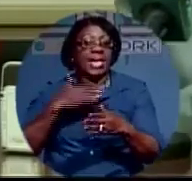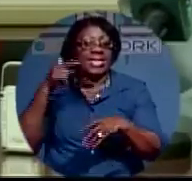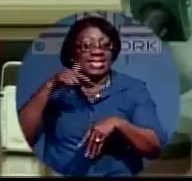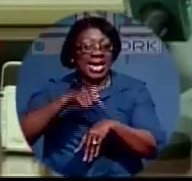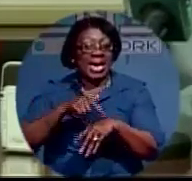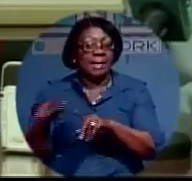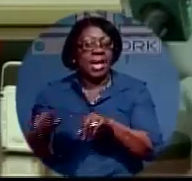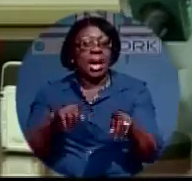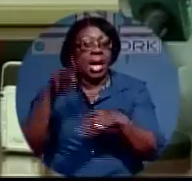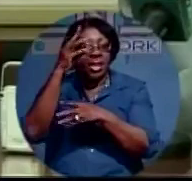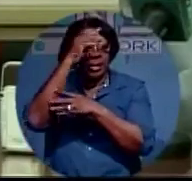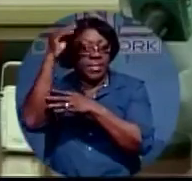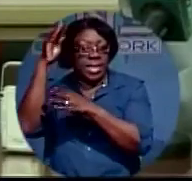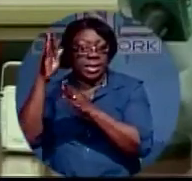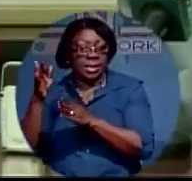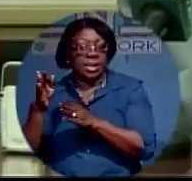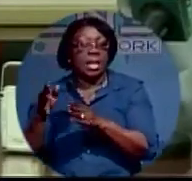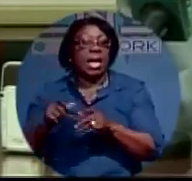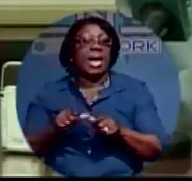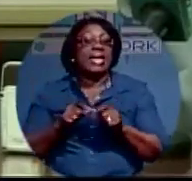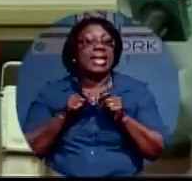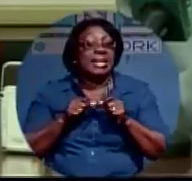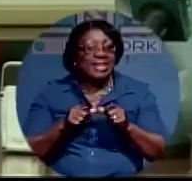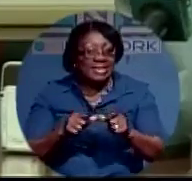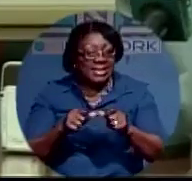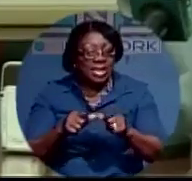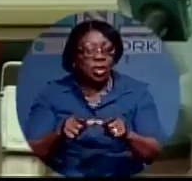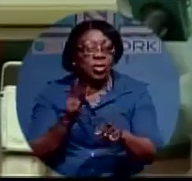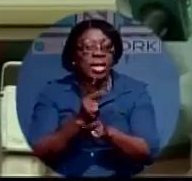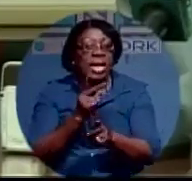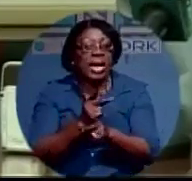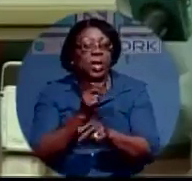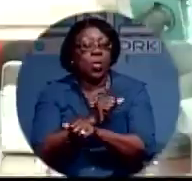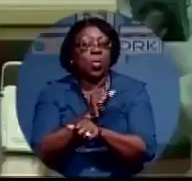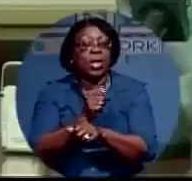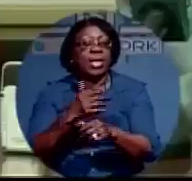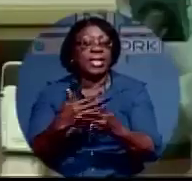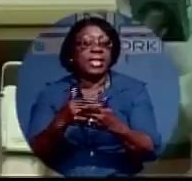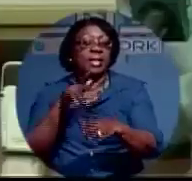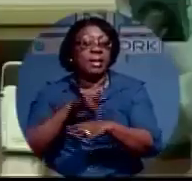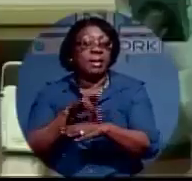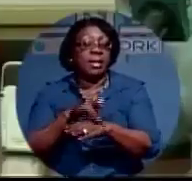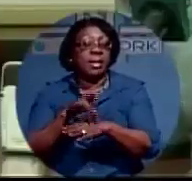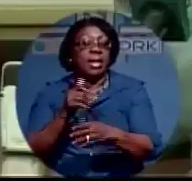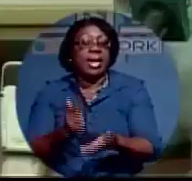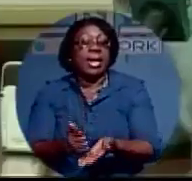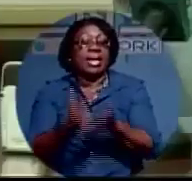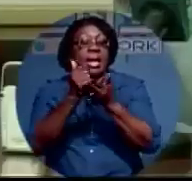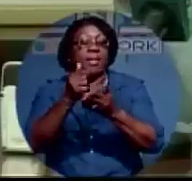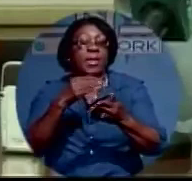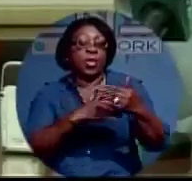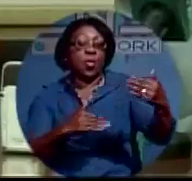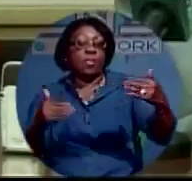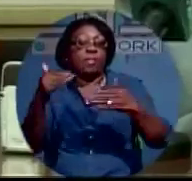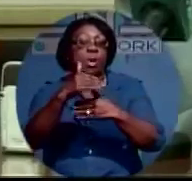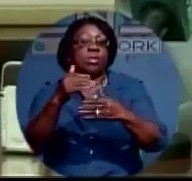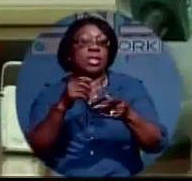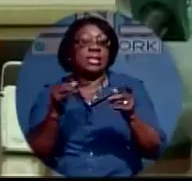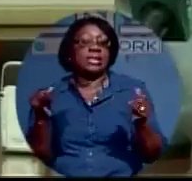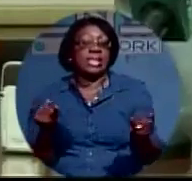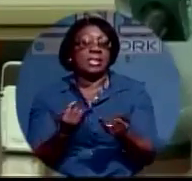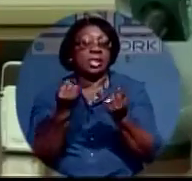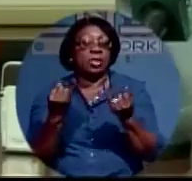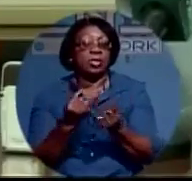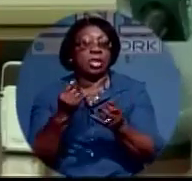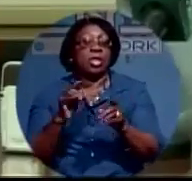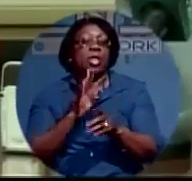minister, I can continue the kind of work I did earlier in helping to promote this institution to be the